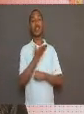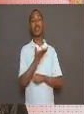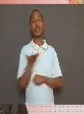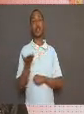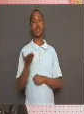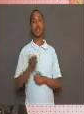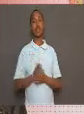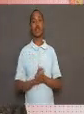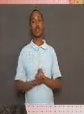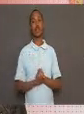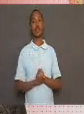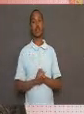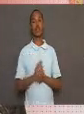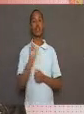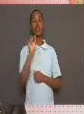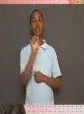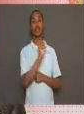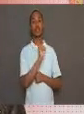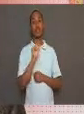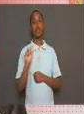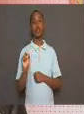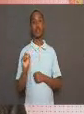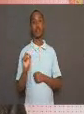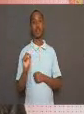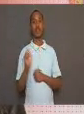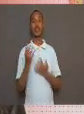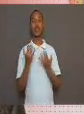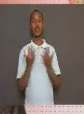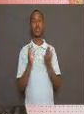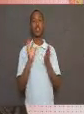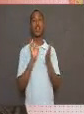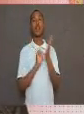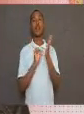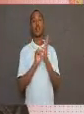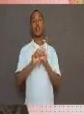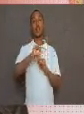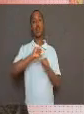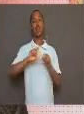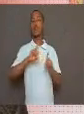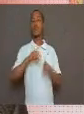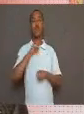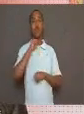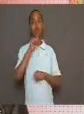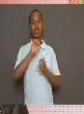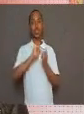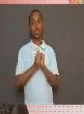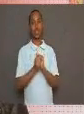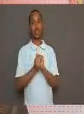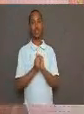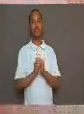substances. Therefore, the oxidation numbers of the atoms do not